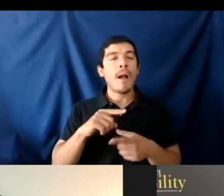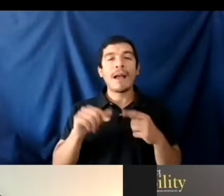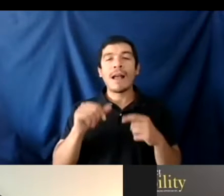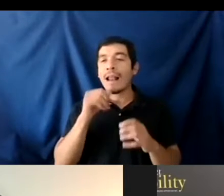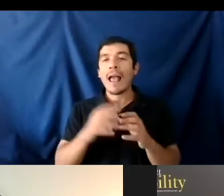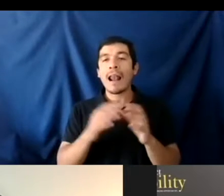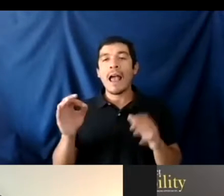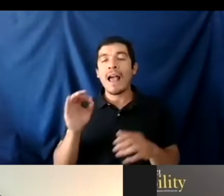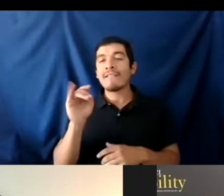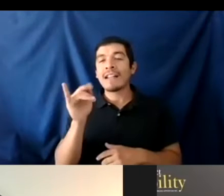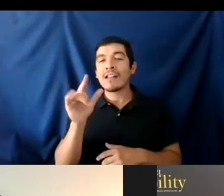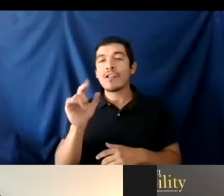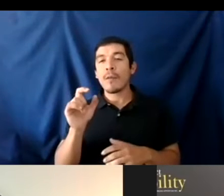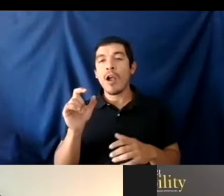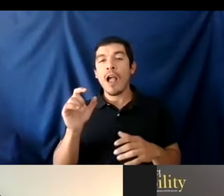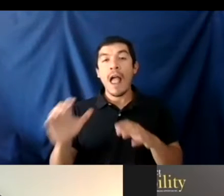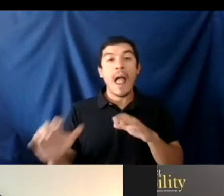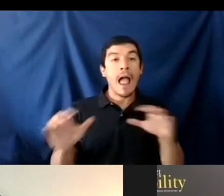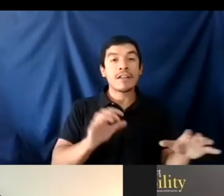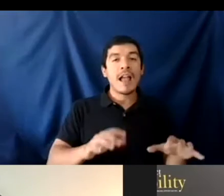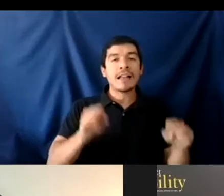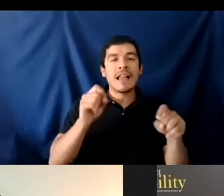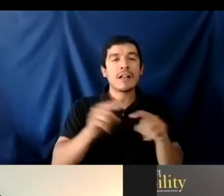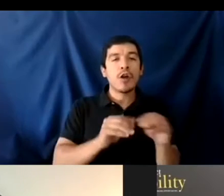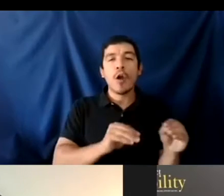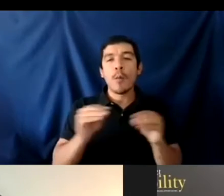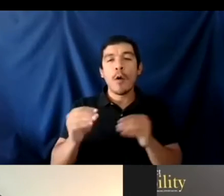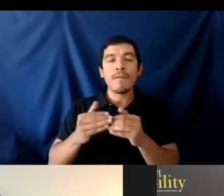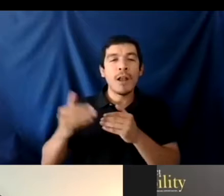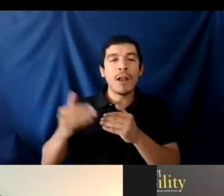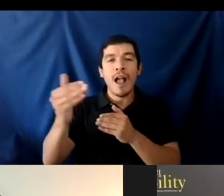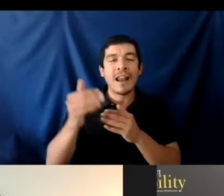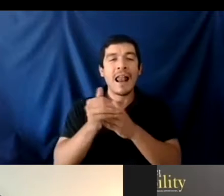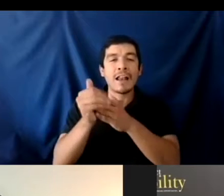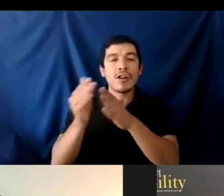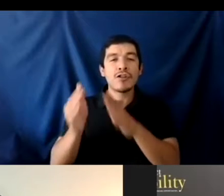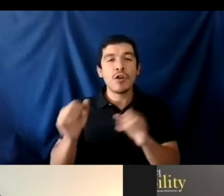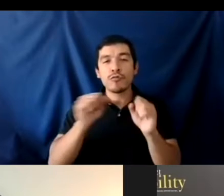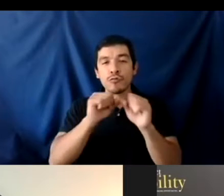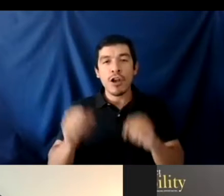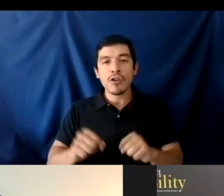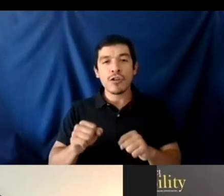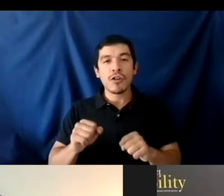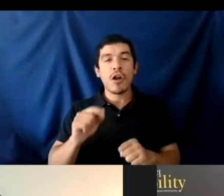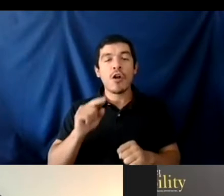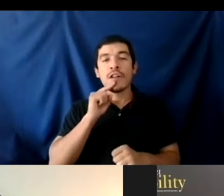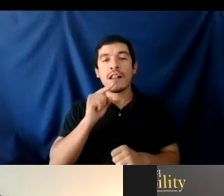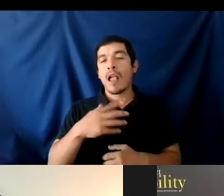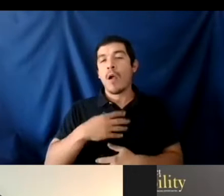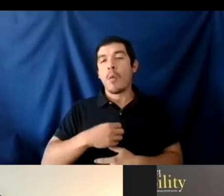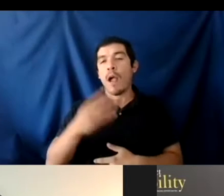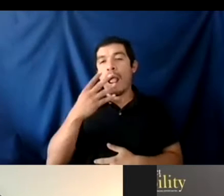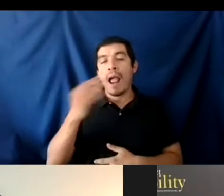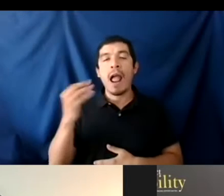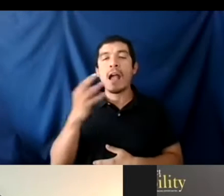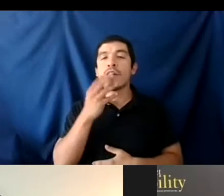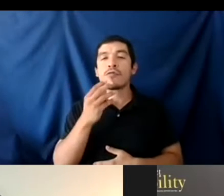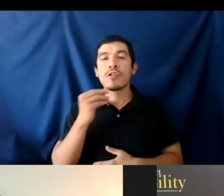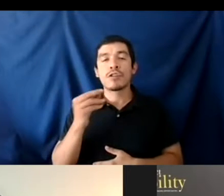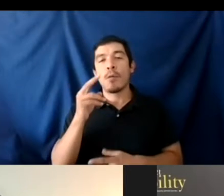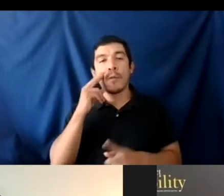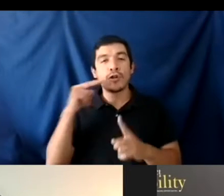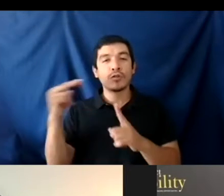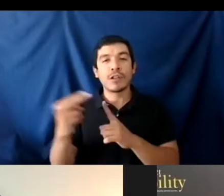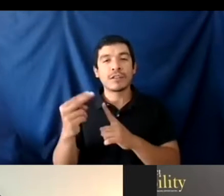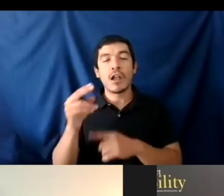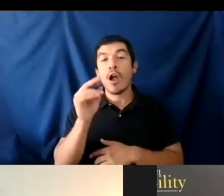lot of tangible actions being taken to move beyond a leadership structure of primarily white and Jewish perspectives. Oli, as our chairman, can you please address